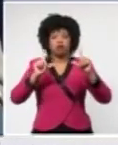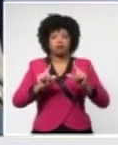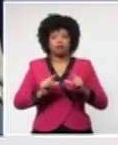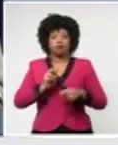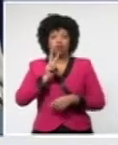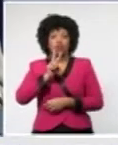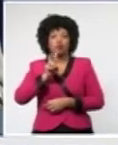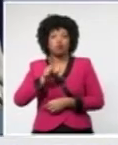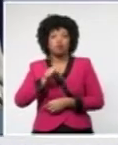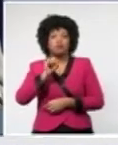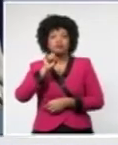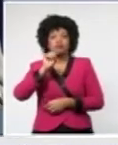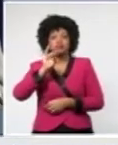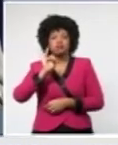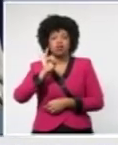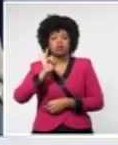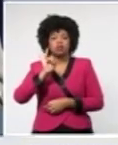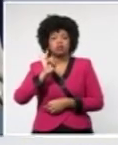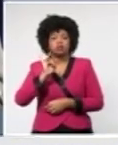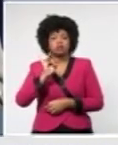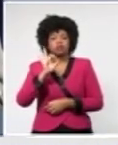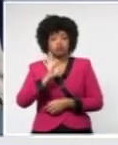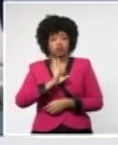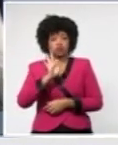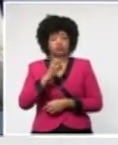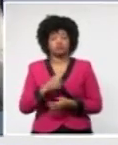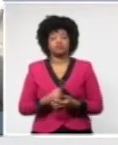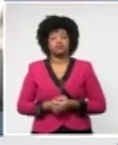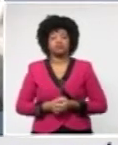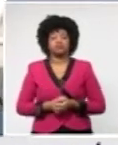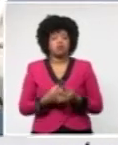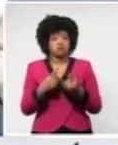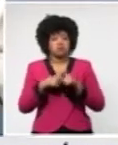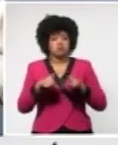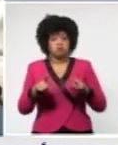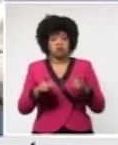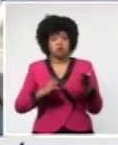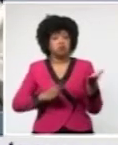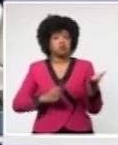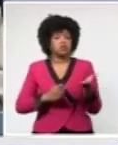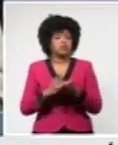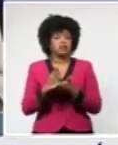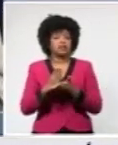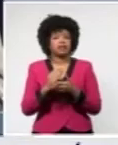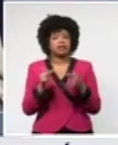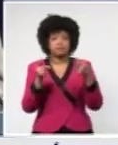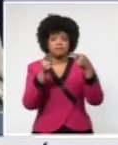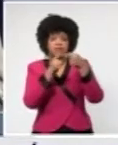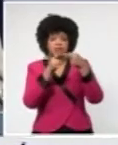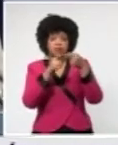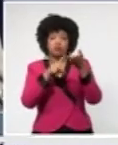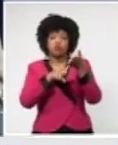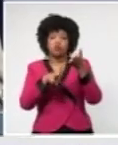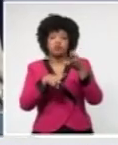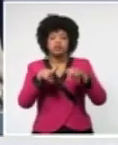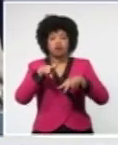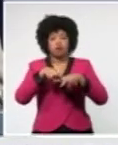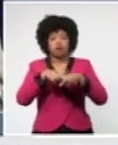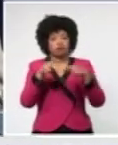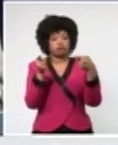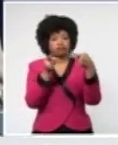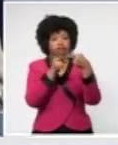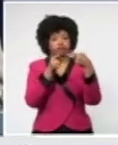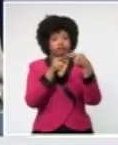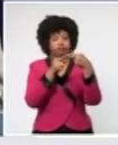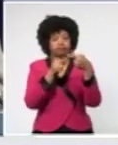cases it has confirmed over the last 15 days, with a 1.82 rate